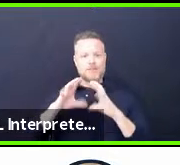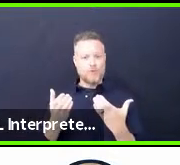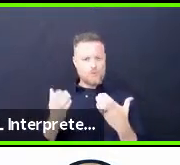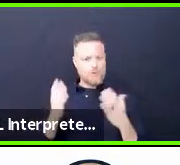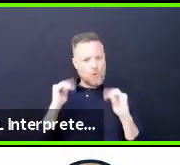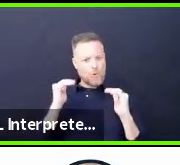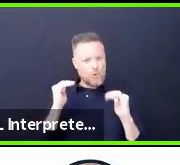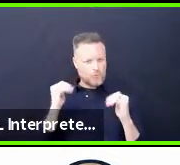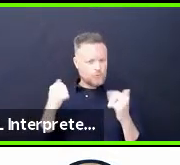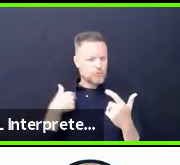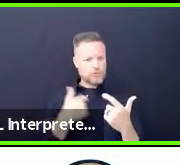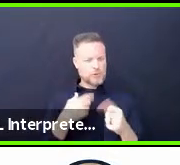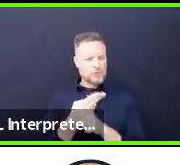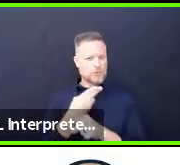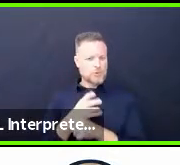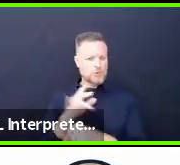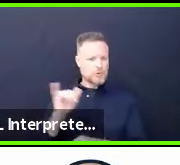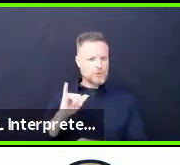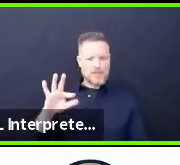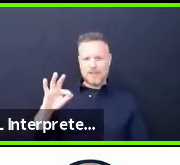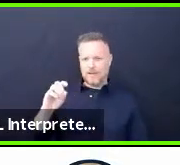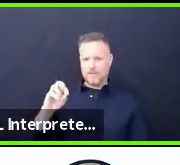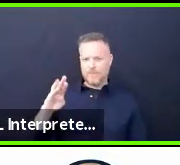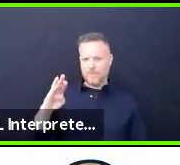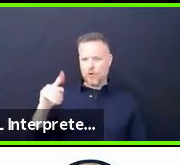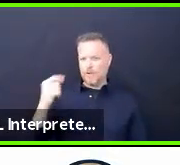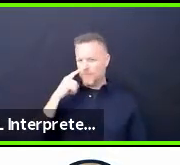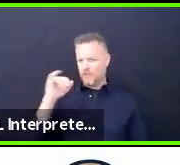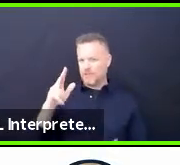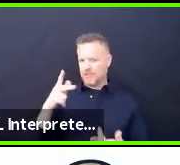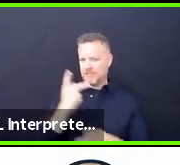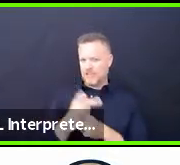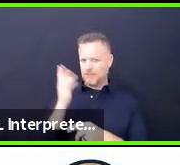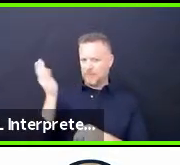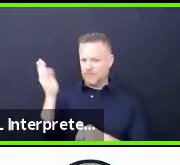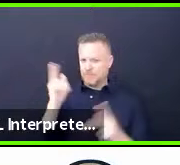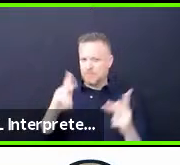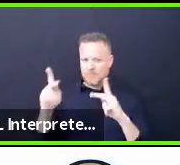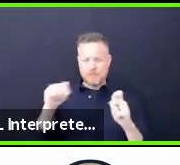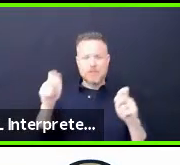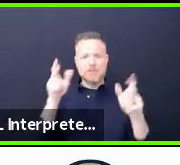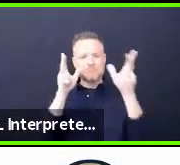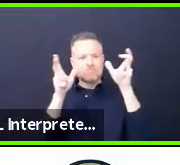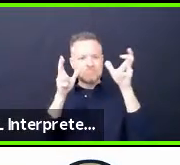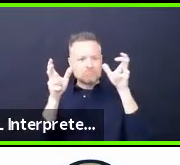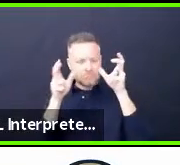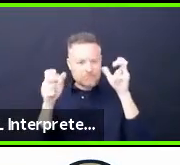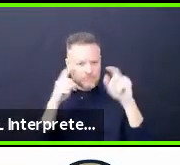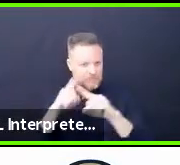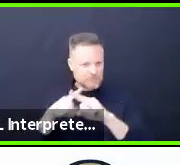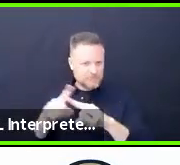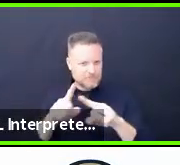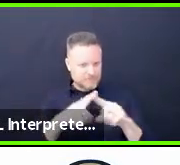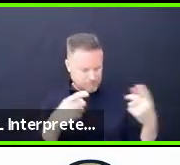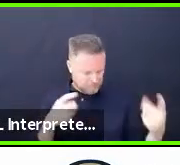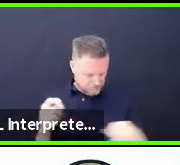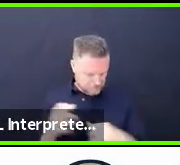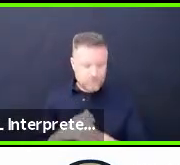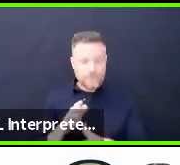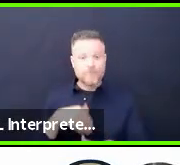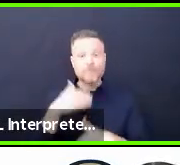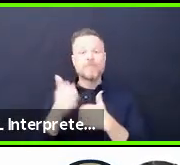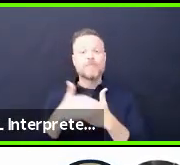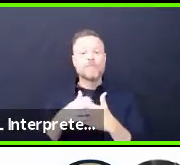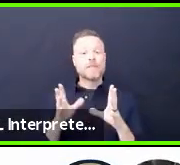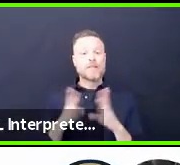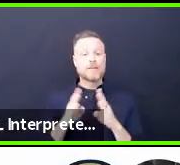we'll do something similar next time with presentations so people can hear what other people are doing. Our next COVID meeting will